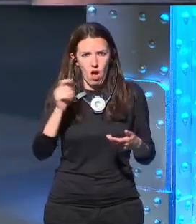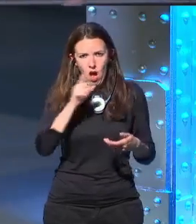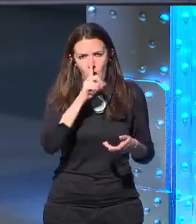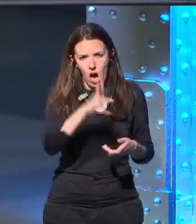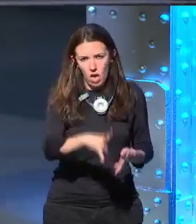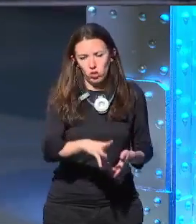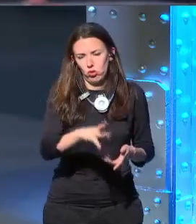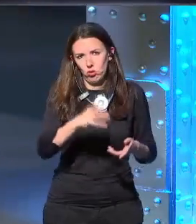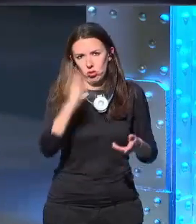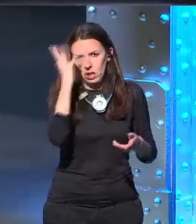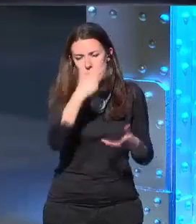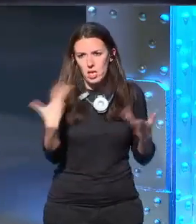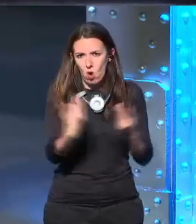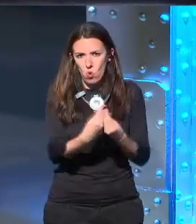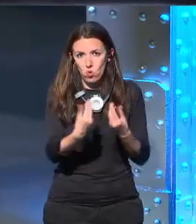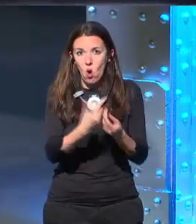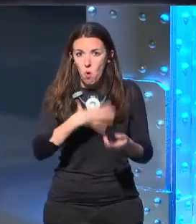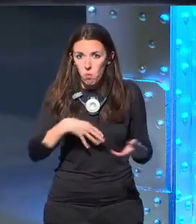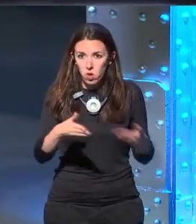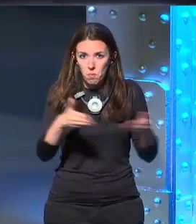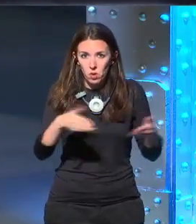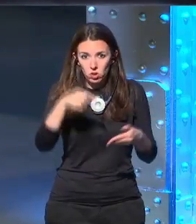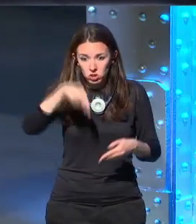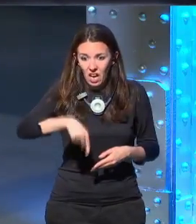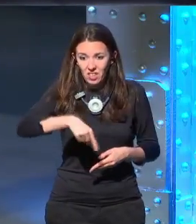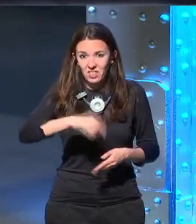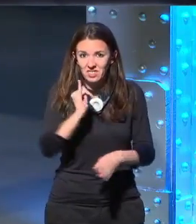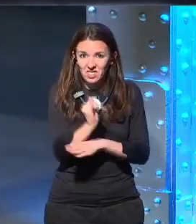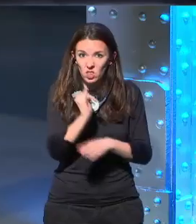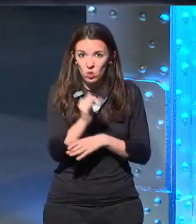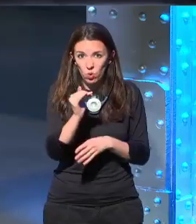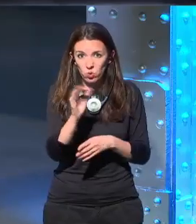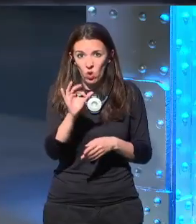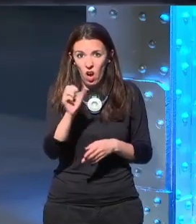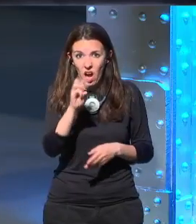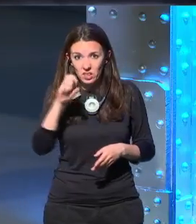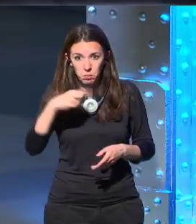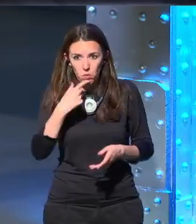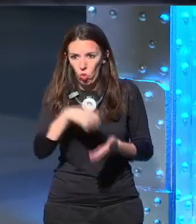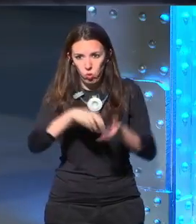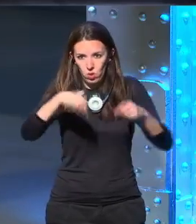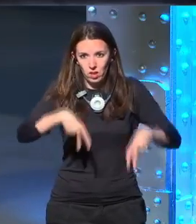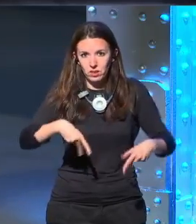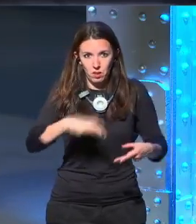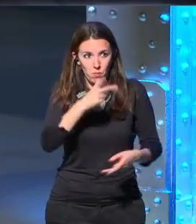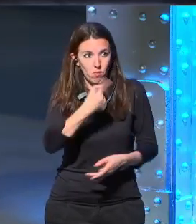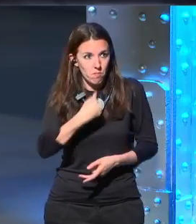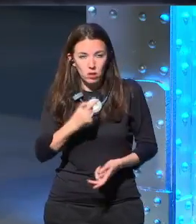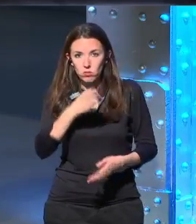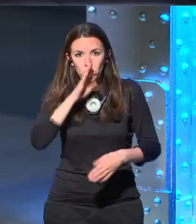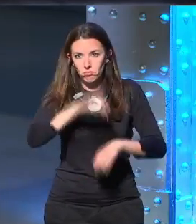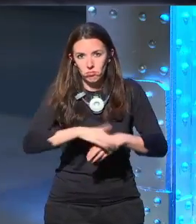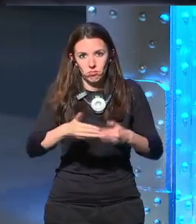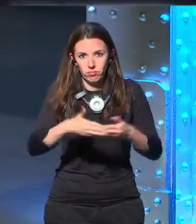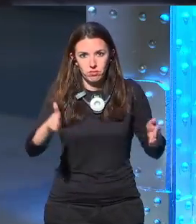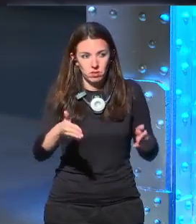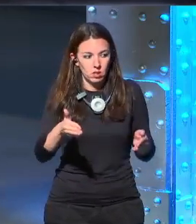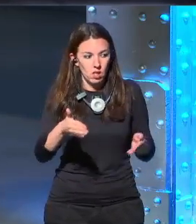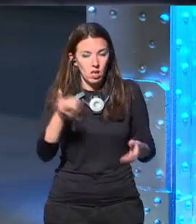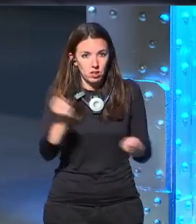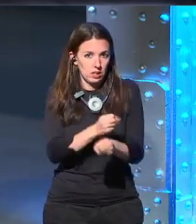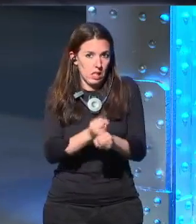after spending some time together in Aspen in the US, if we could open an Aspen Institute here in Spain, I didn't hesitate for a minute. Coming from him, I couldn't say no. So here we